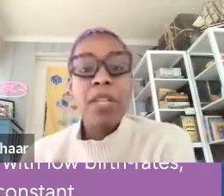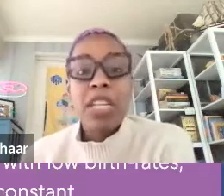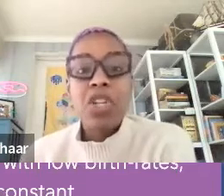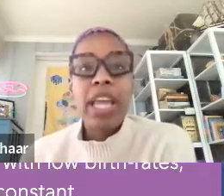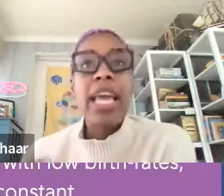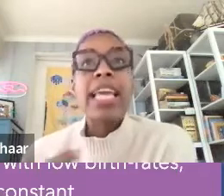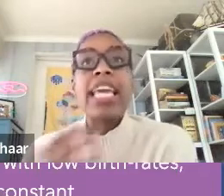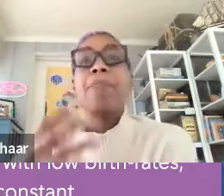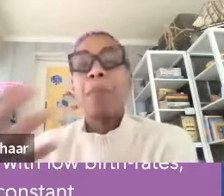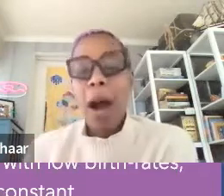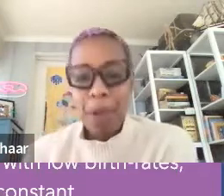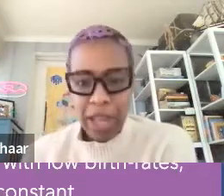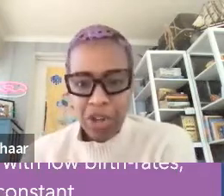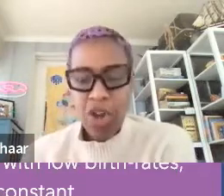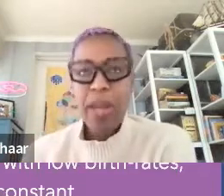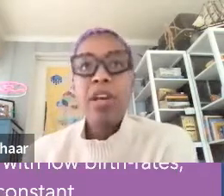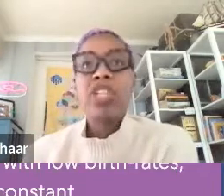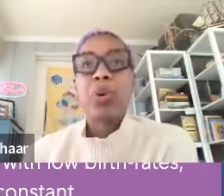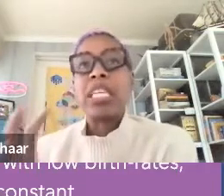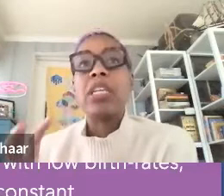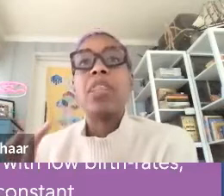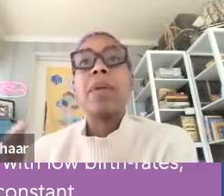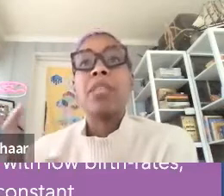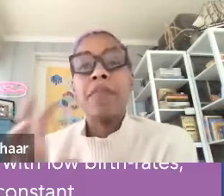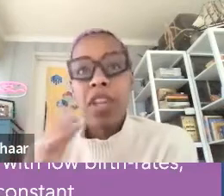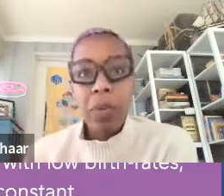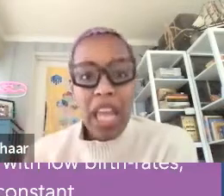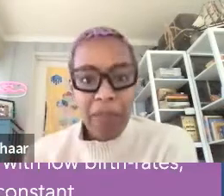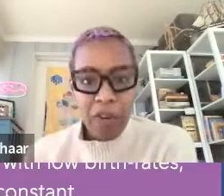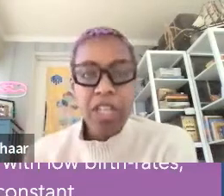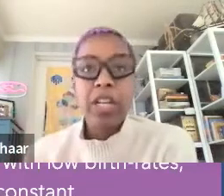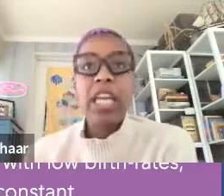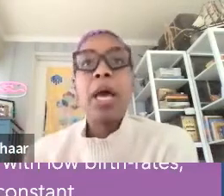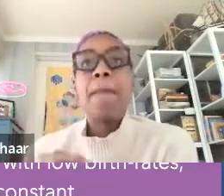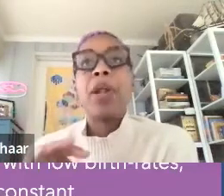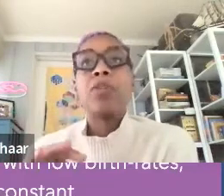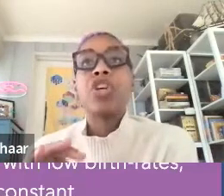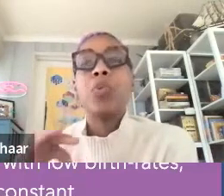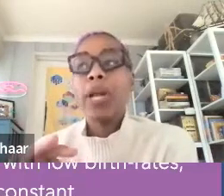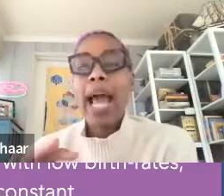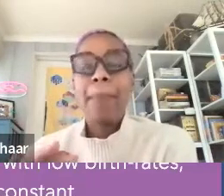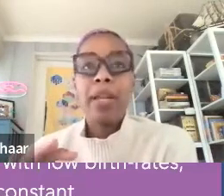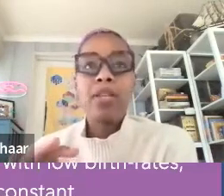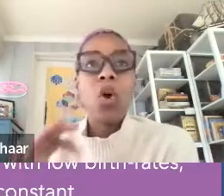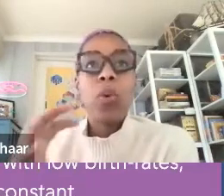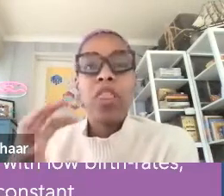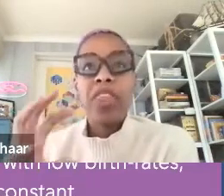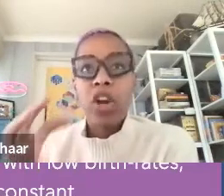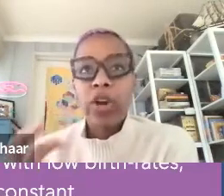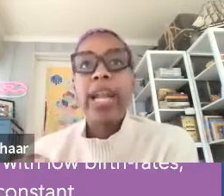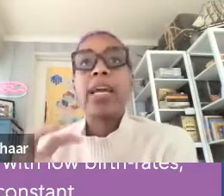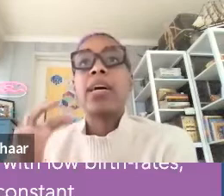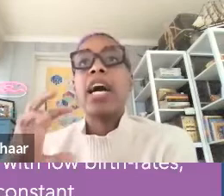could essentially keep the population going. So we're dealing with things of not only infertility, but also what happens when